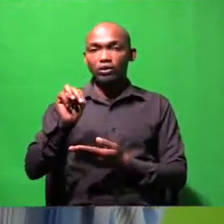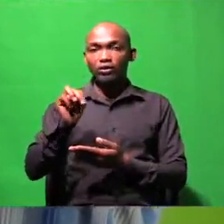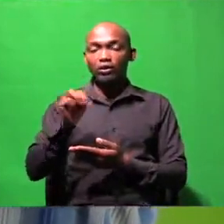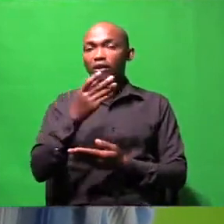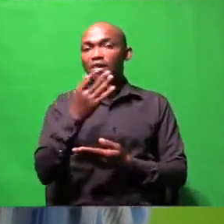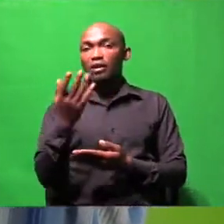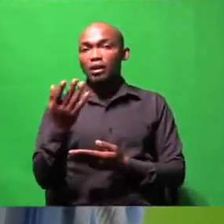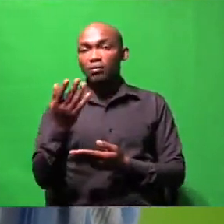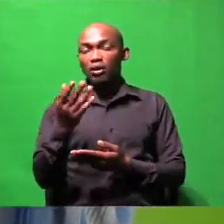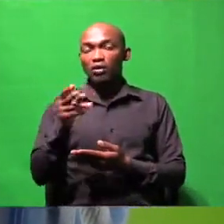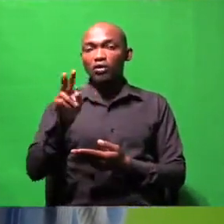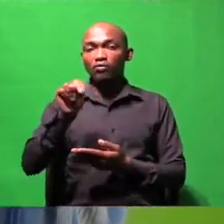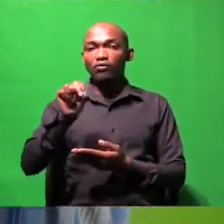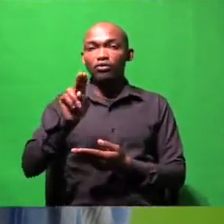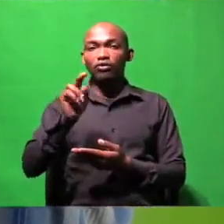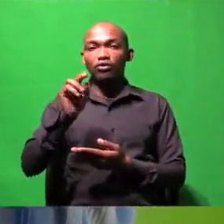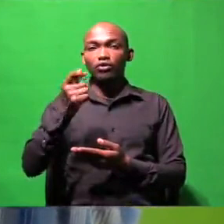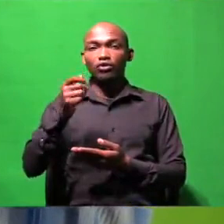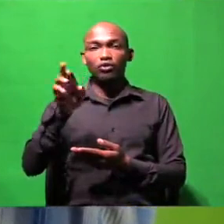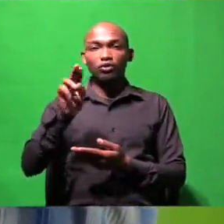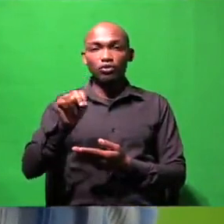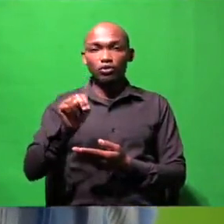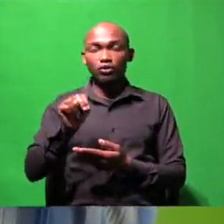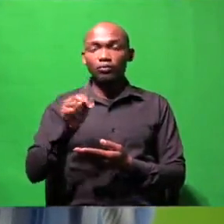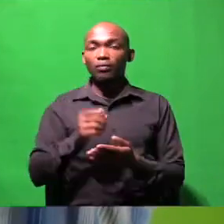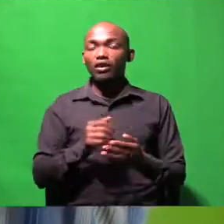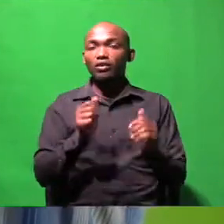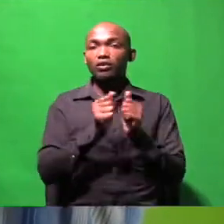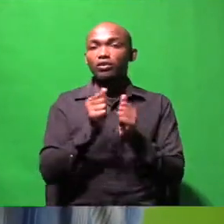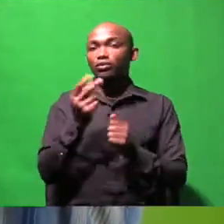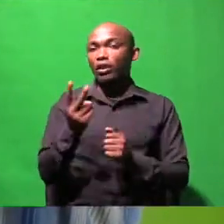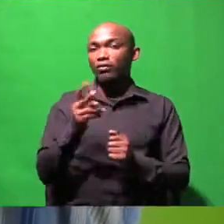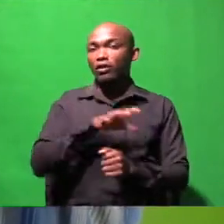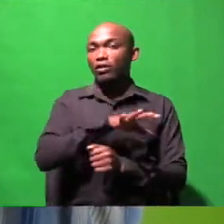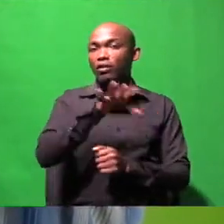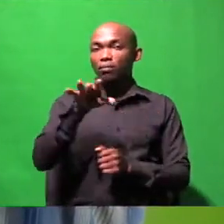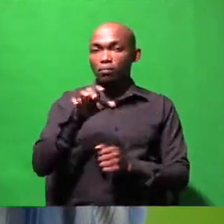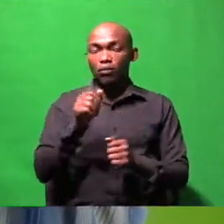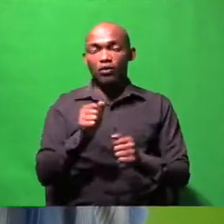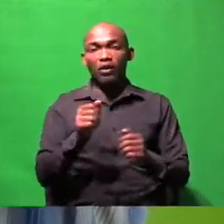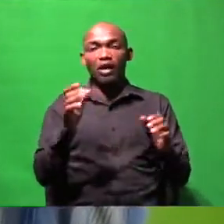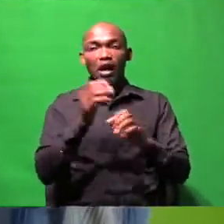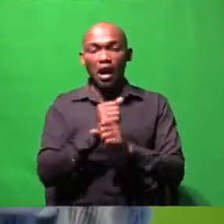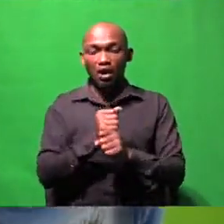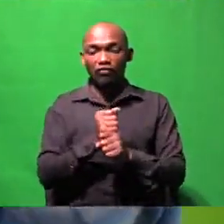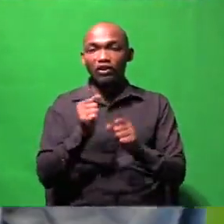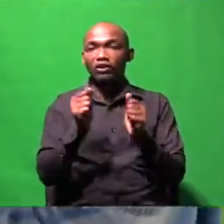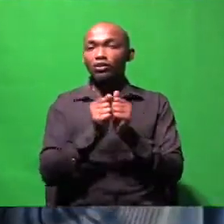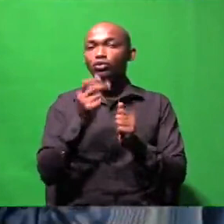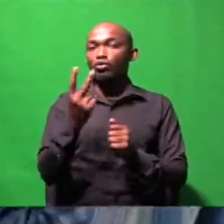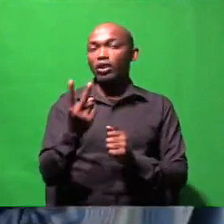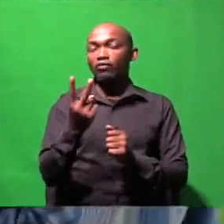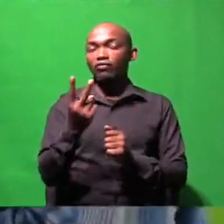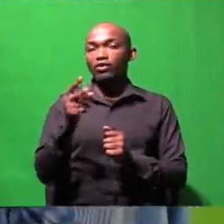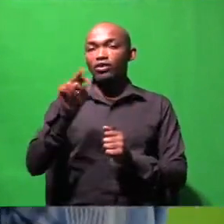for magnesium is also 12. So they both have 12 neutrons. So it means that we